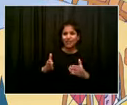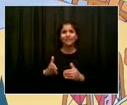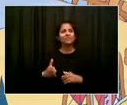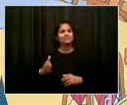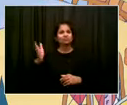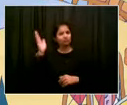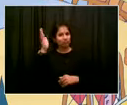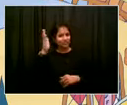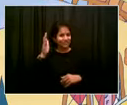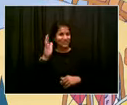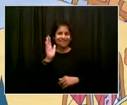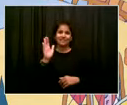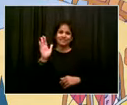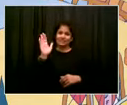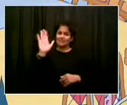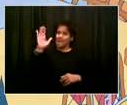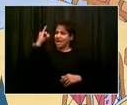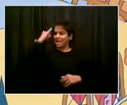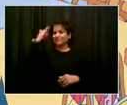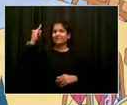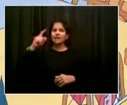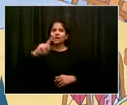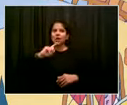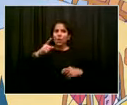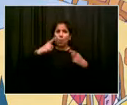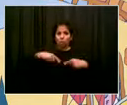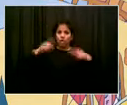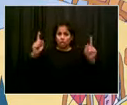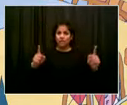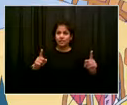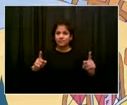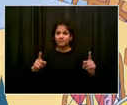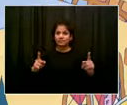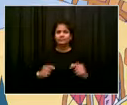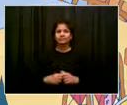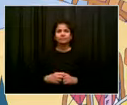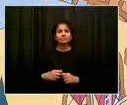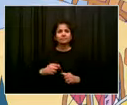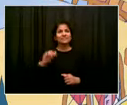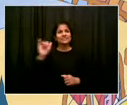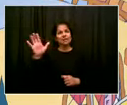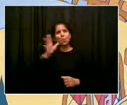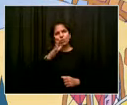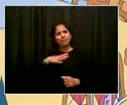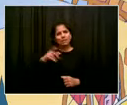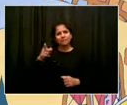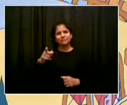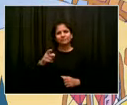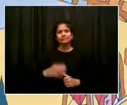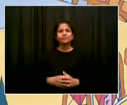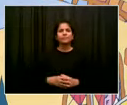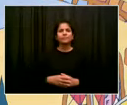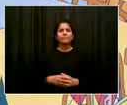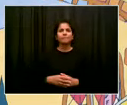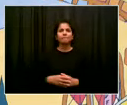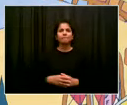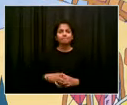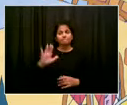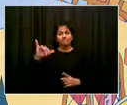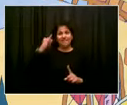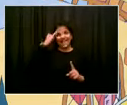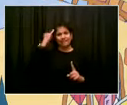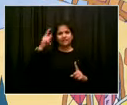in a really high-impact way, in a very fast way. To her great credit, she took this idea and ran with it. And she likes to get